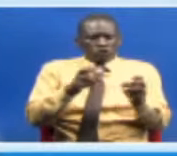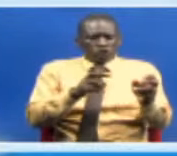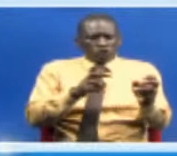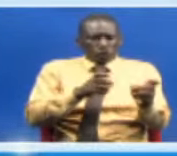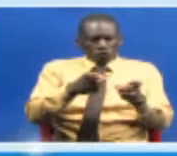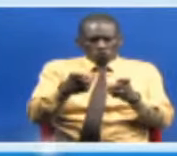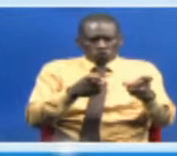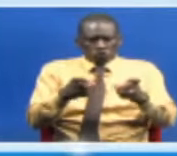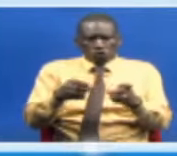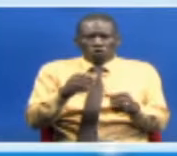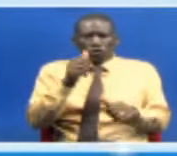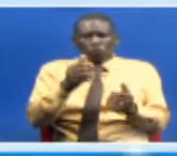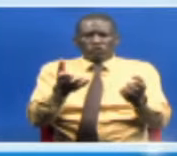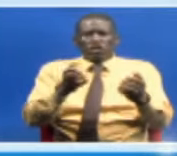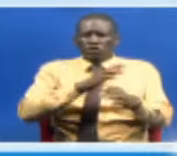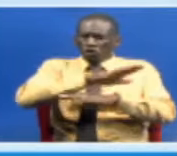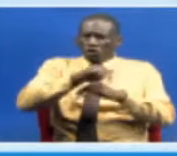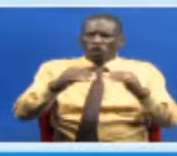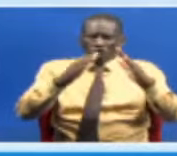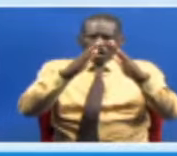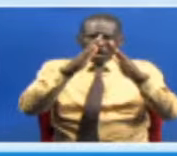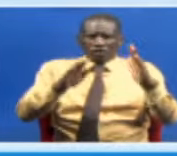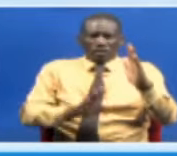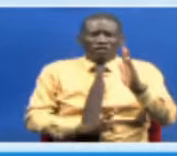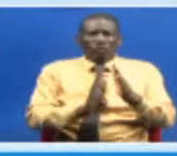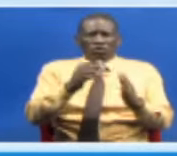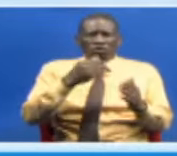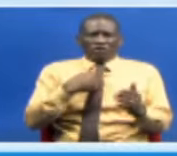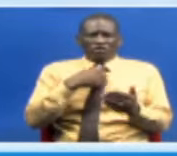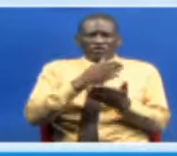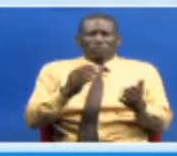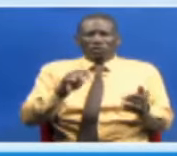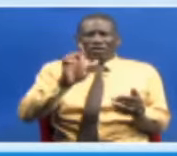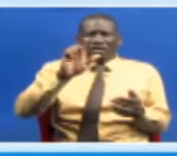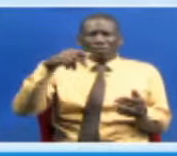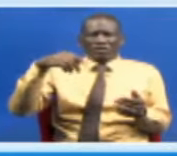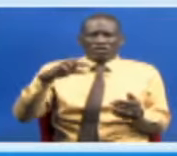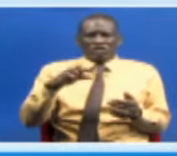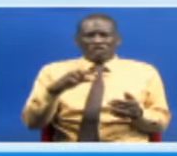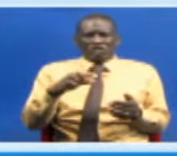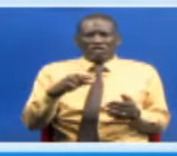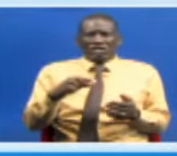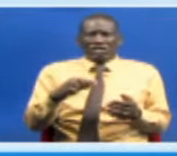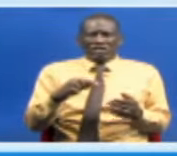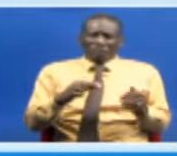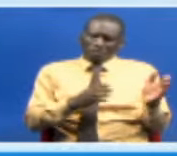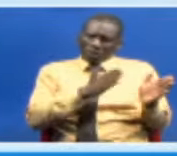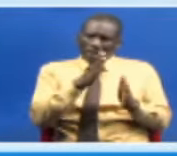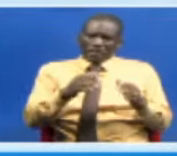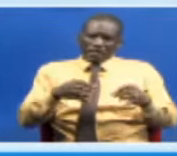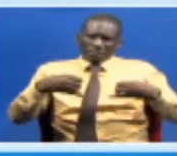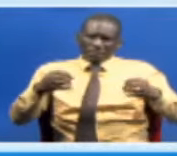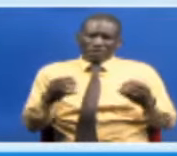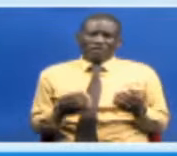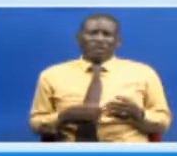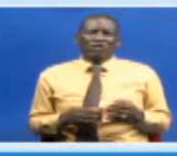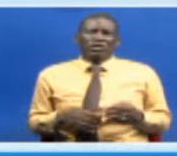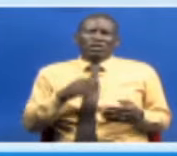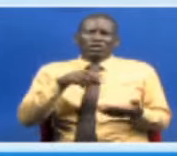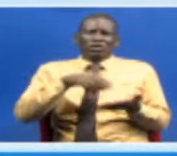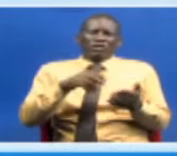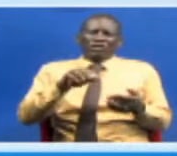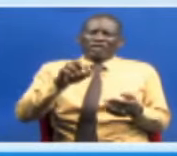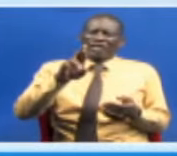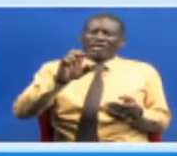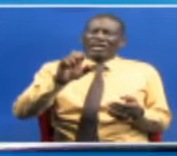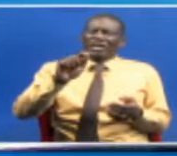will require all housing developments to have provision for LPG reticulation infrastructure implemented. What is reticulation?